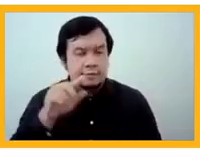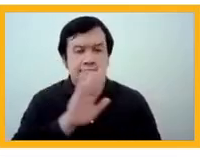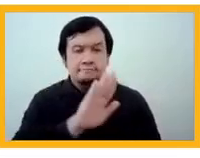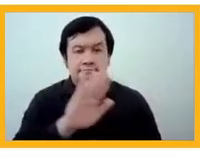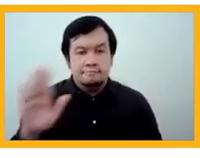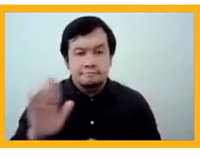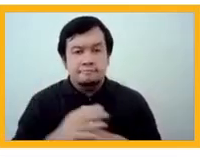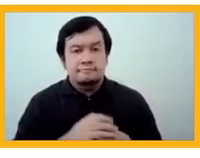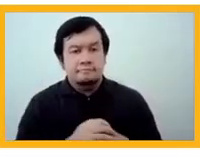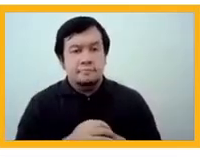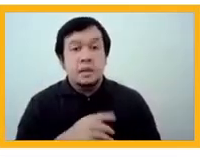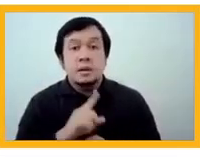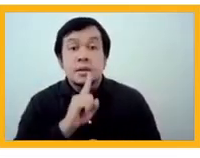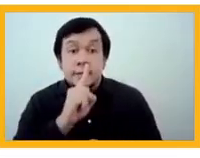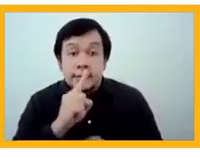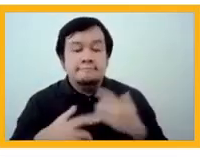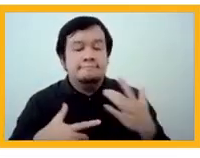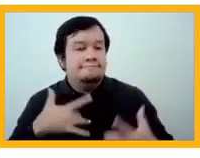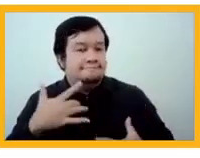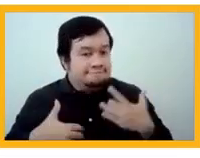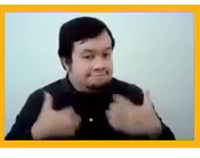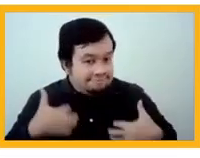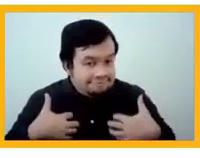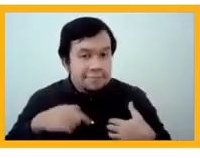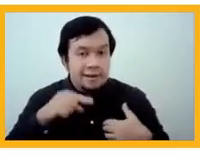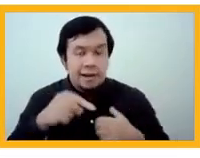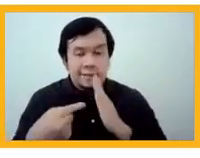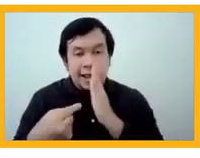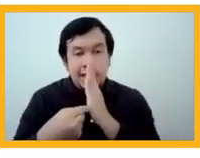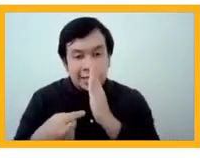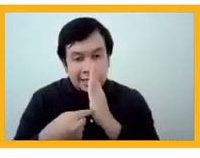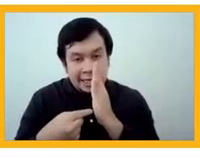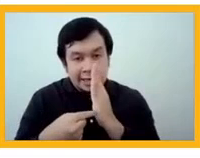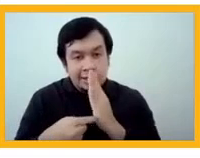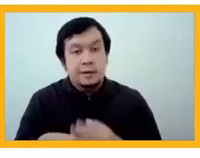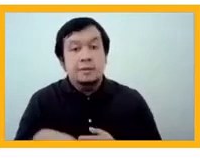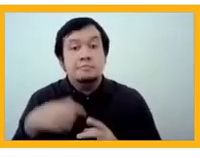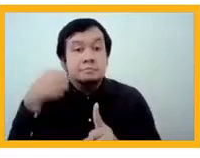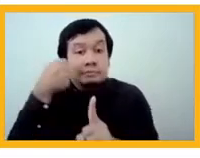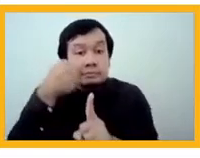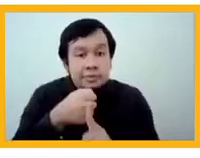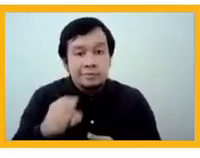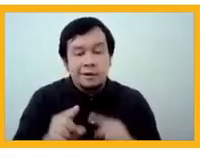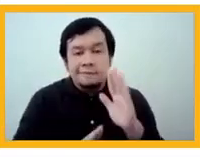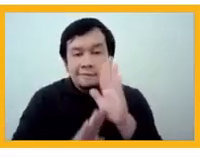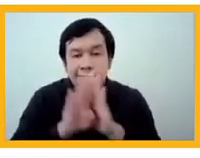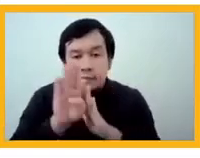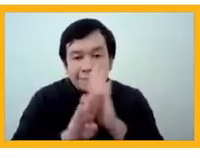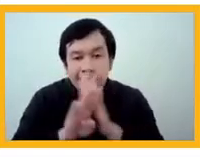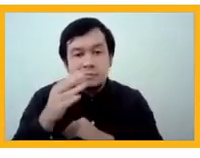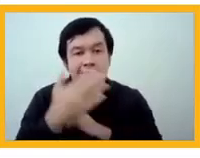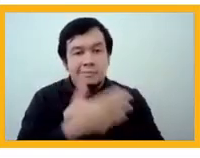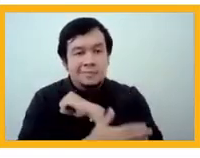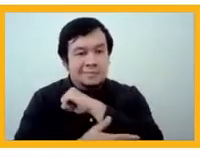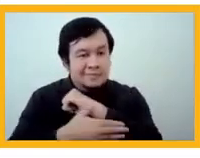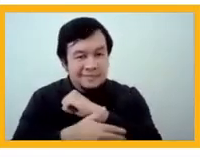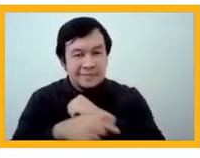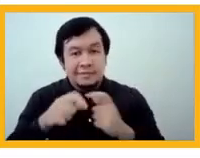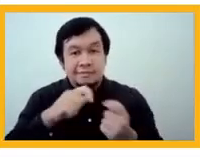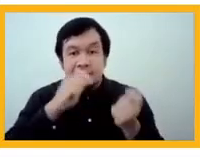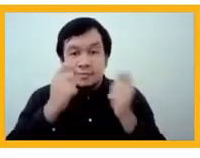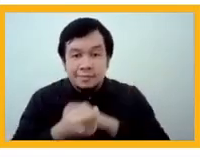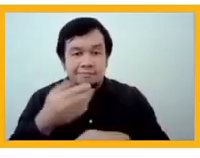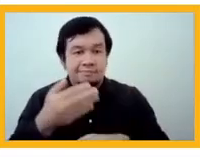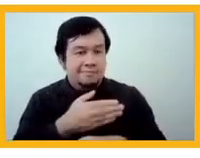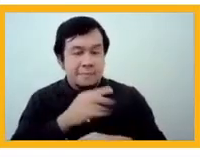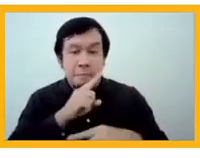really transform education in developing countries, but it's going to require enormous attention to the details and keeping attention, paying